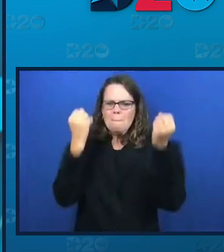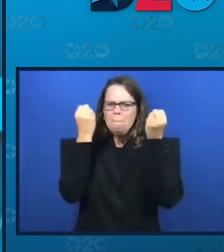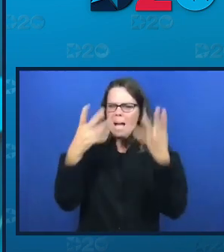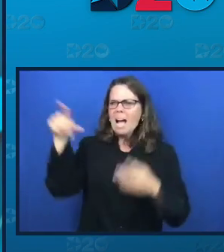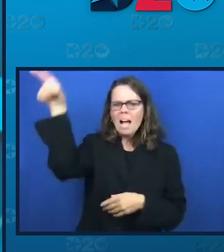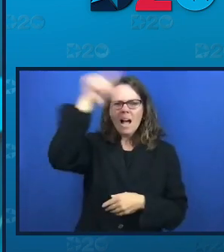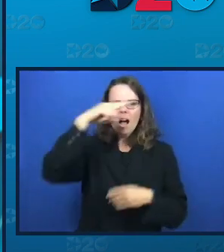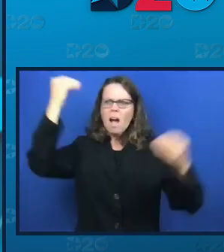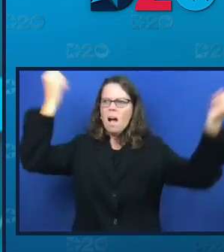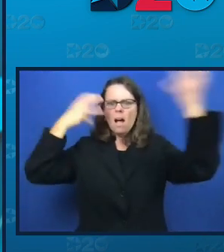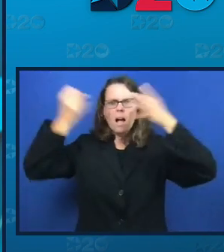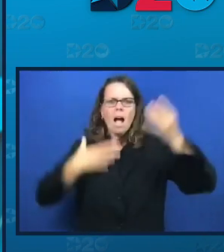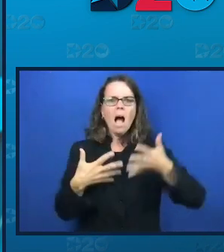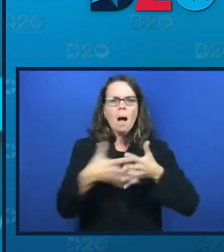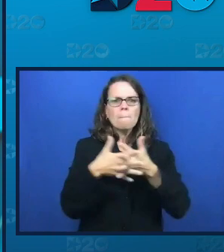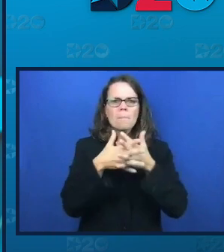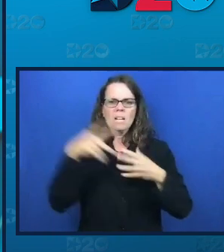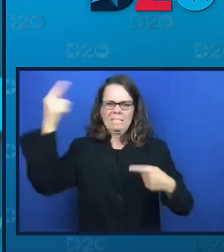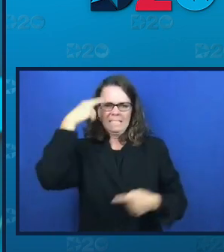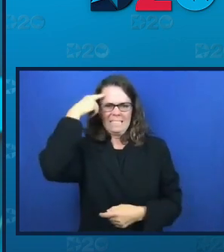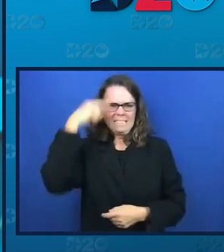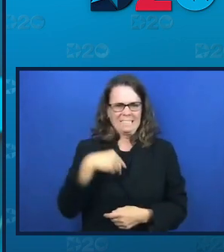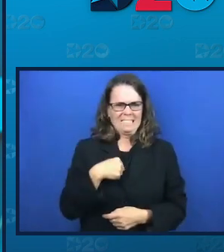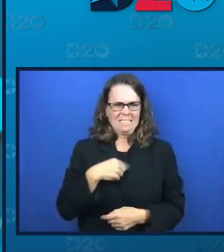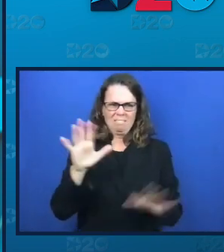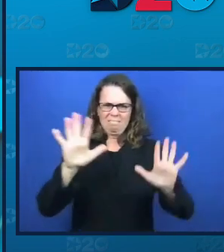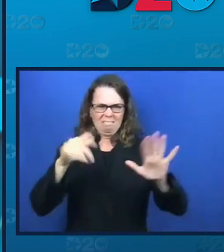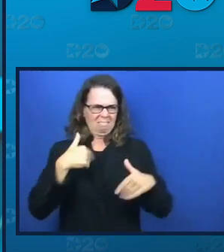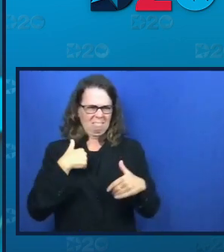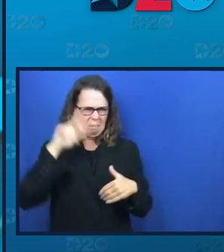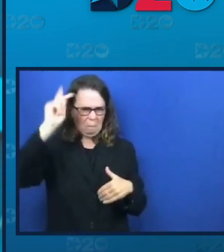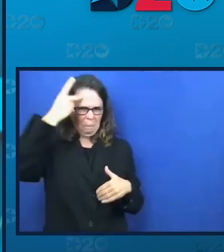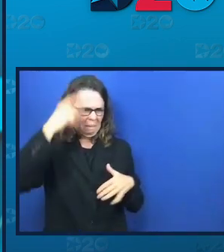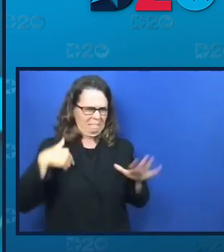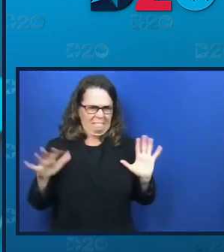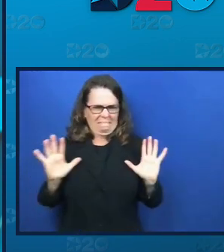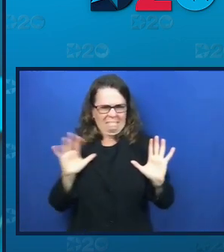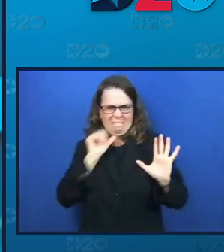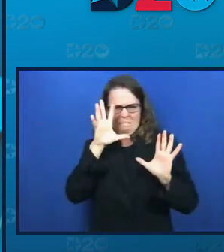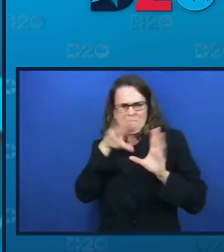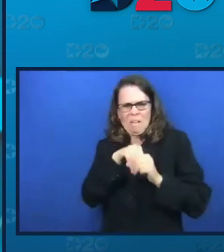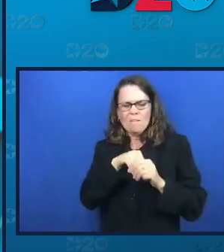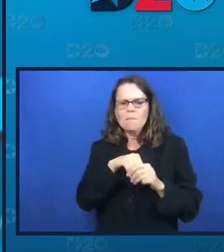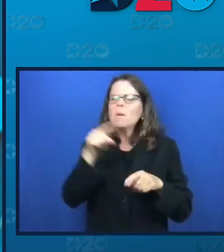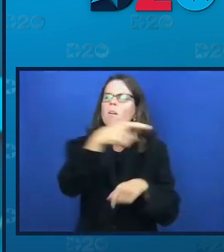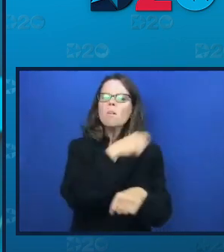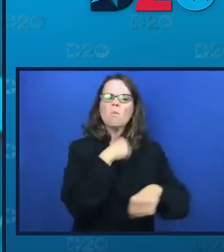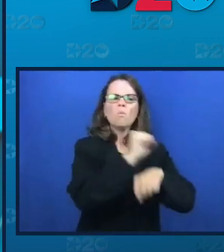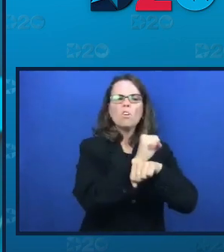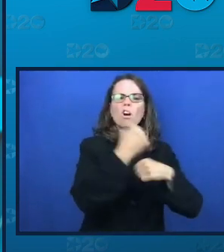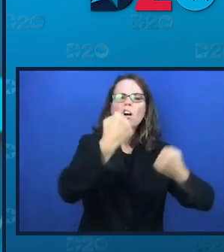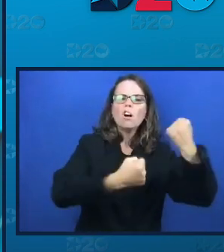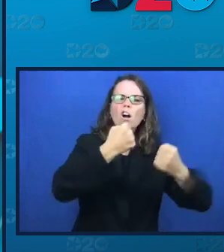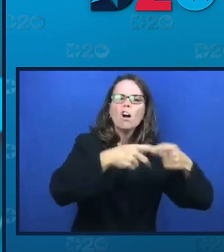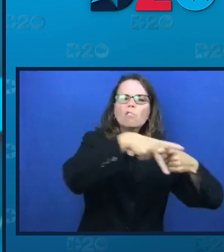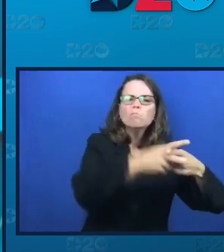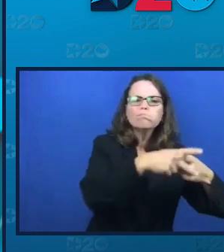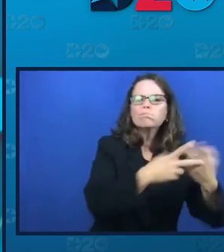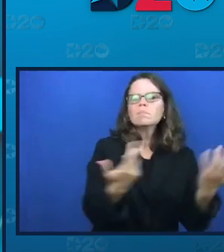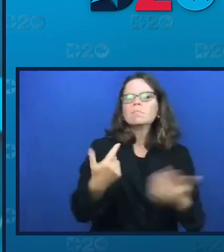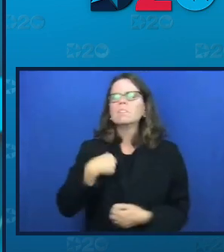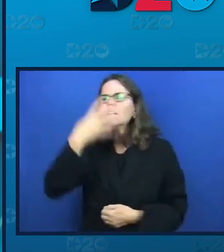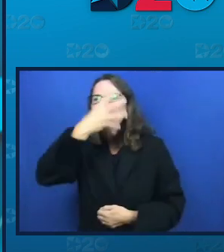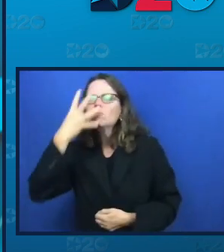political. Auto workers and college students, farmers and immigrants, teachers, nurses, and yes,